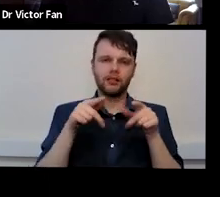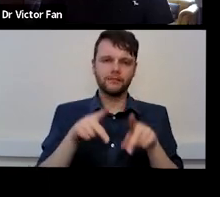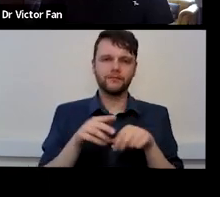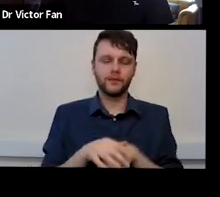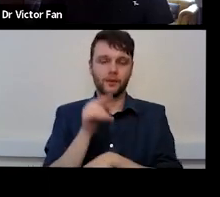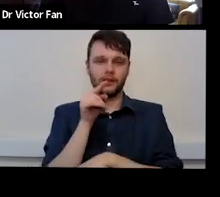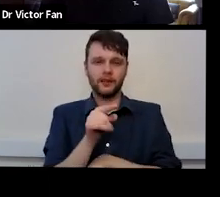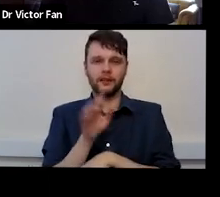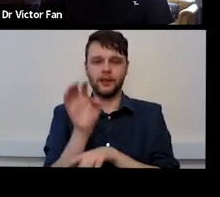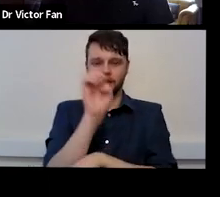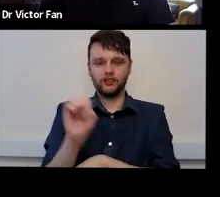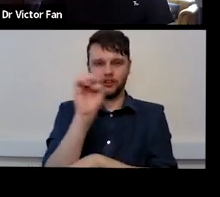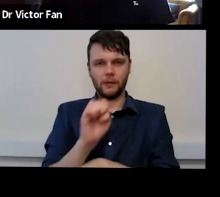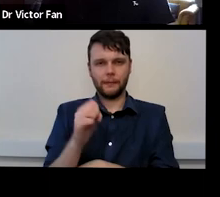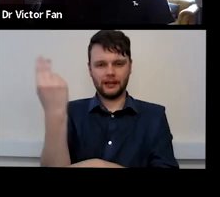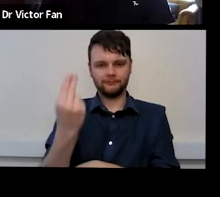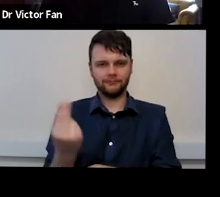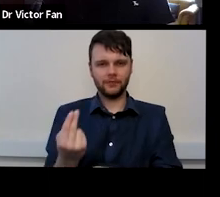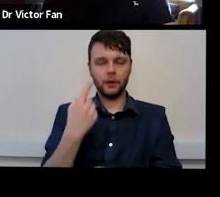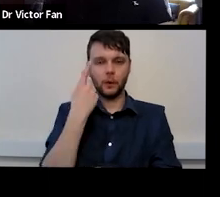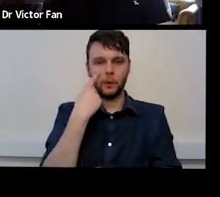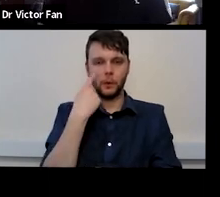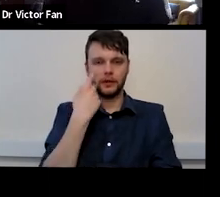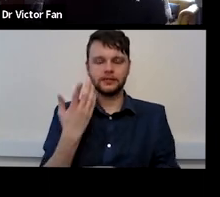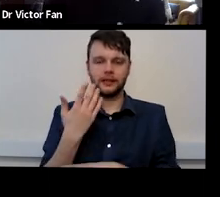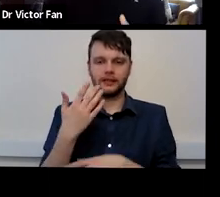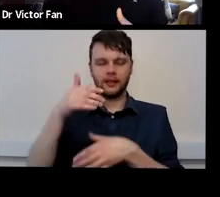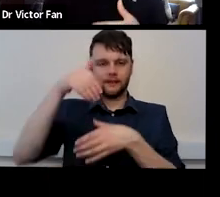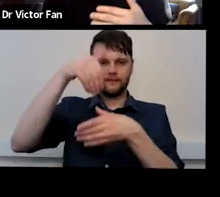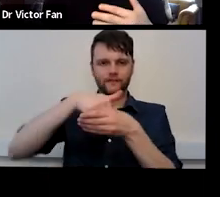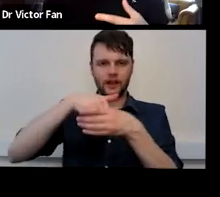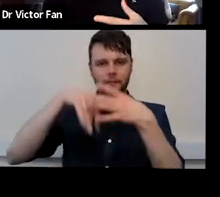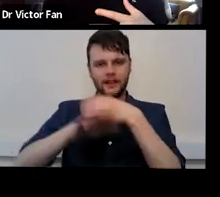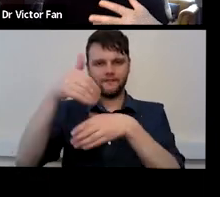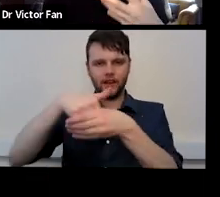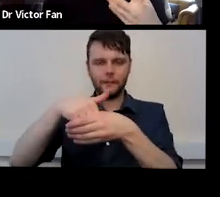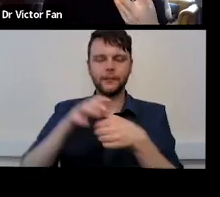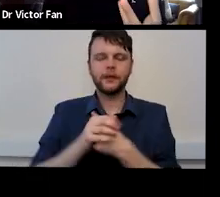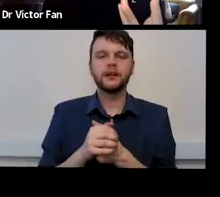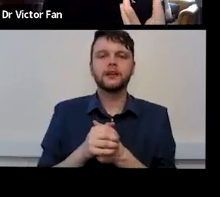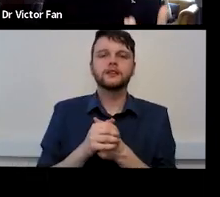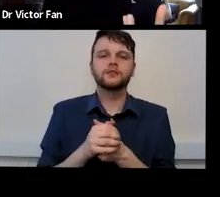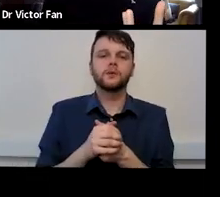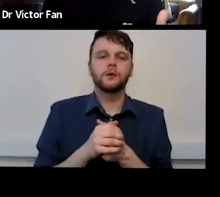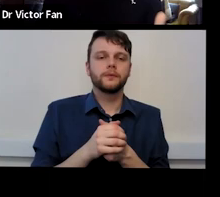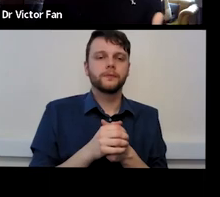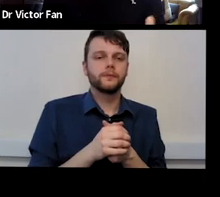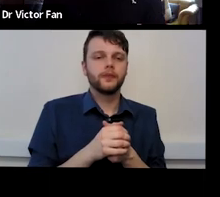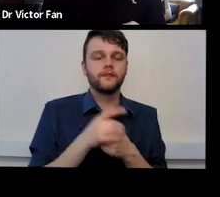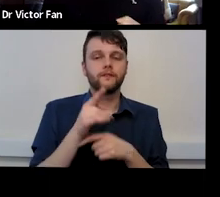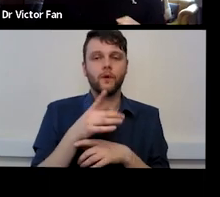in European aesthetics, we sometimes would call it frame within frame. And so the idea is that in the prison